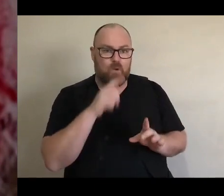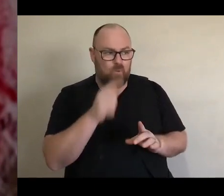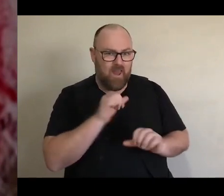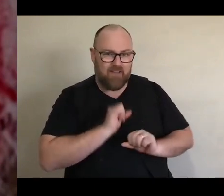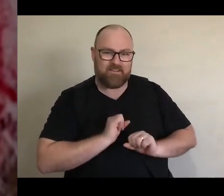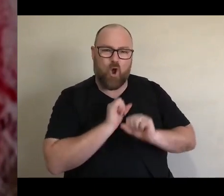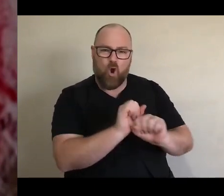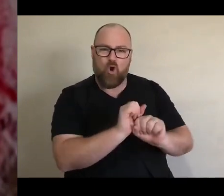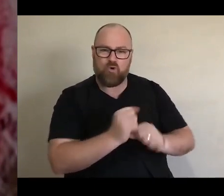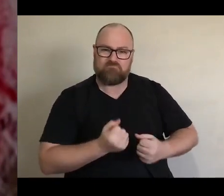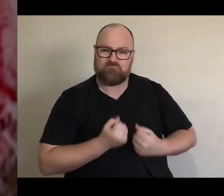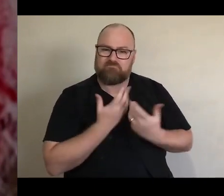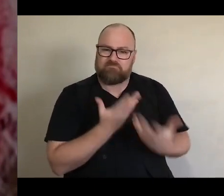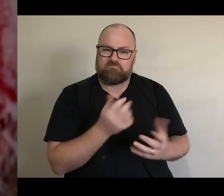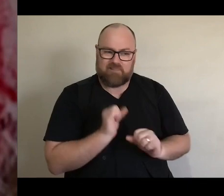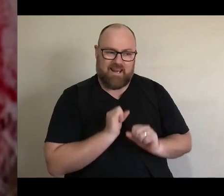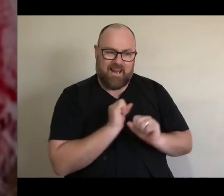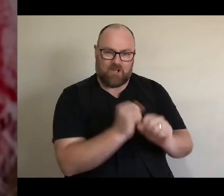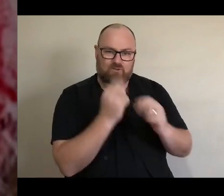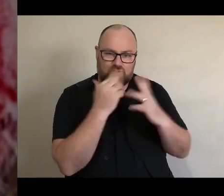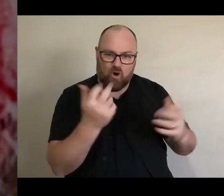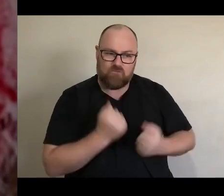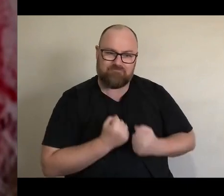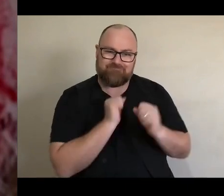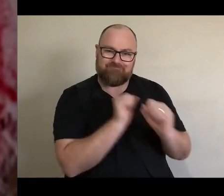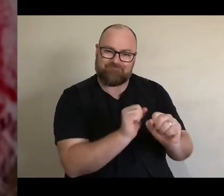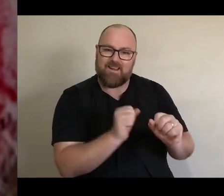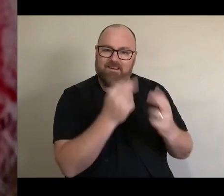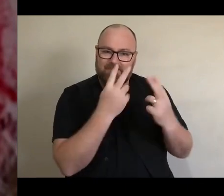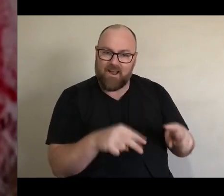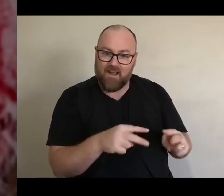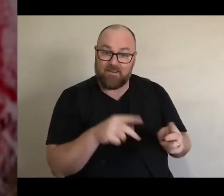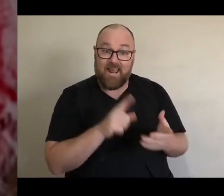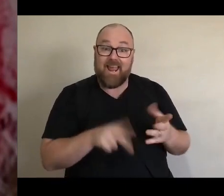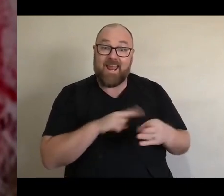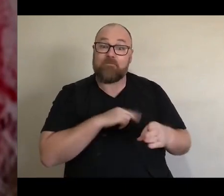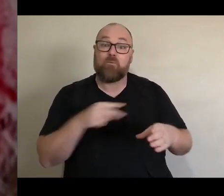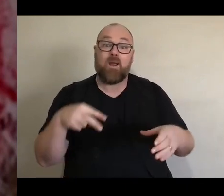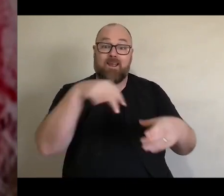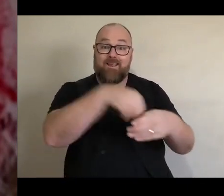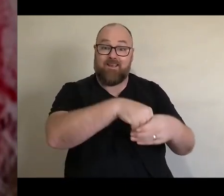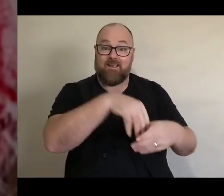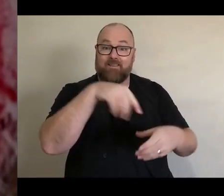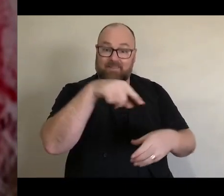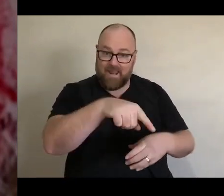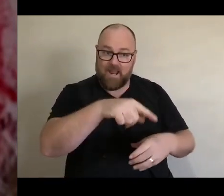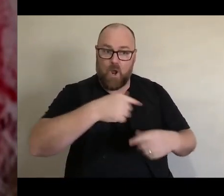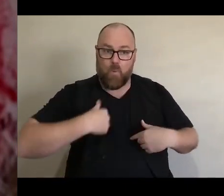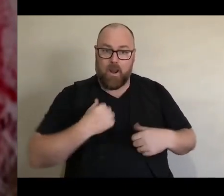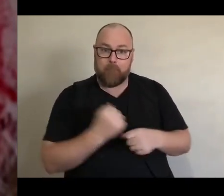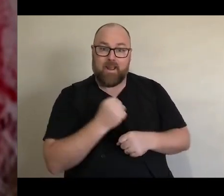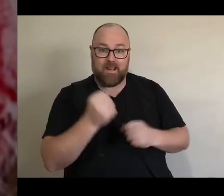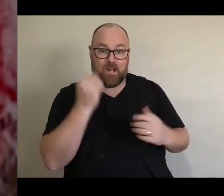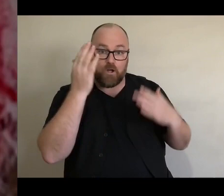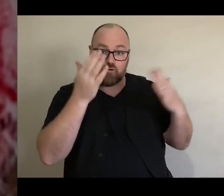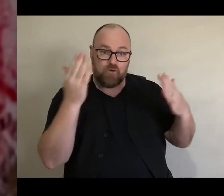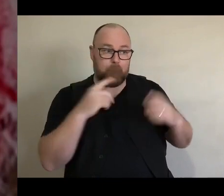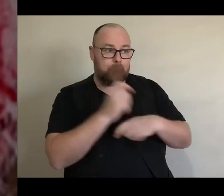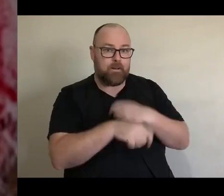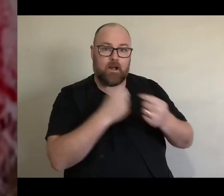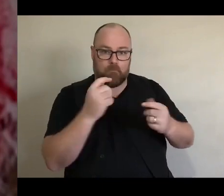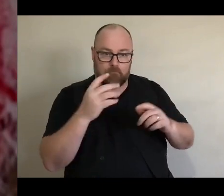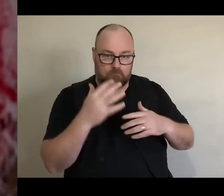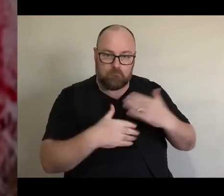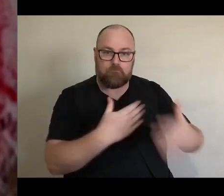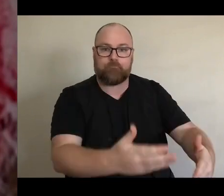dance. And when we put ourselves within any of these places, we are making a dreaming mobile. Thank you for